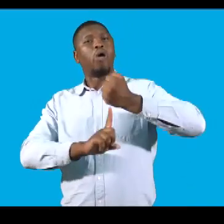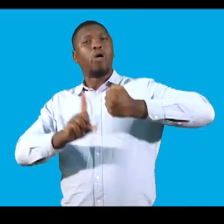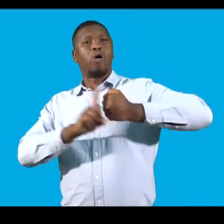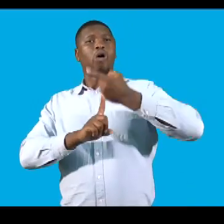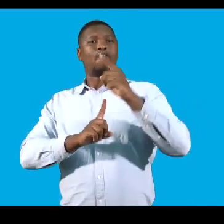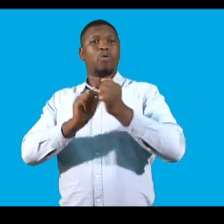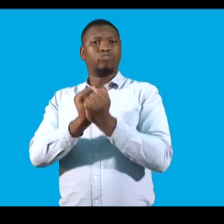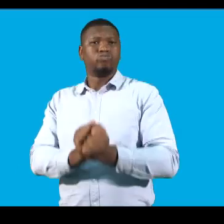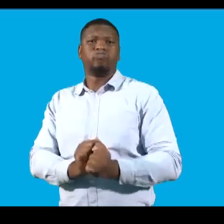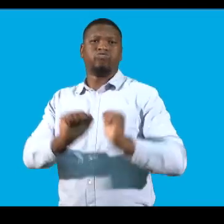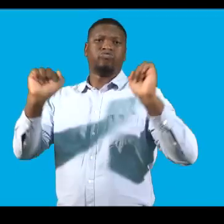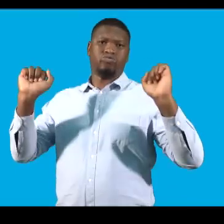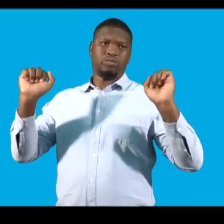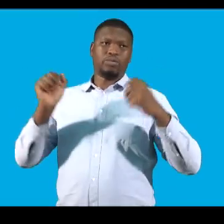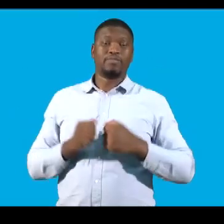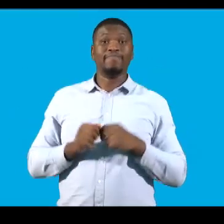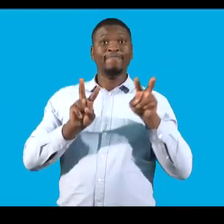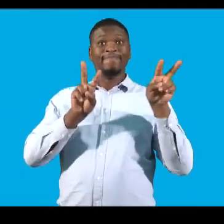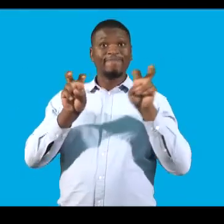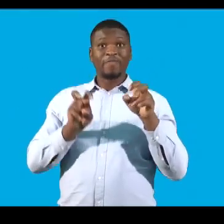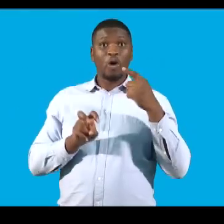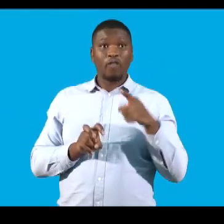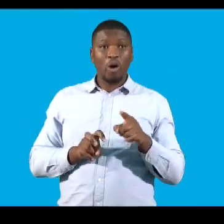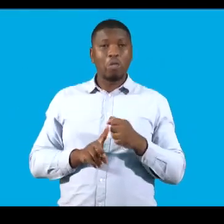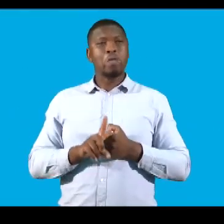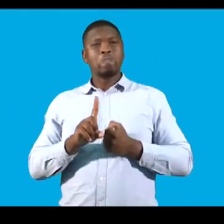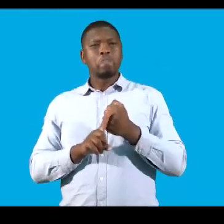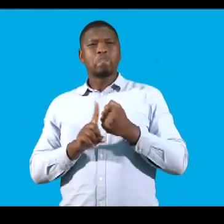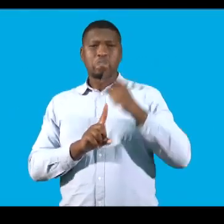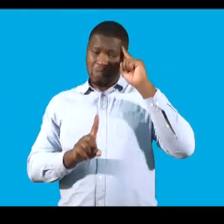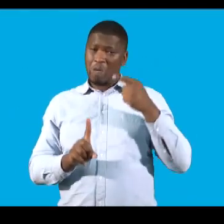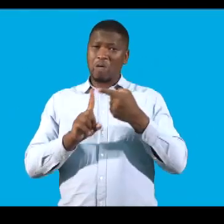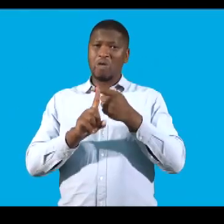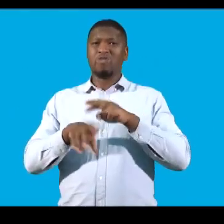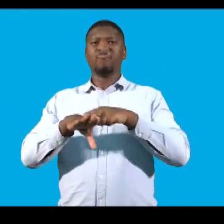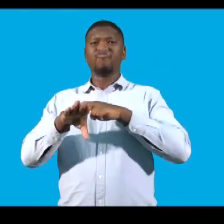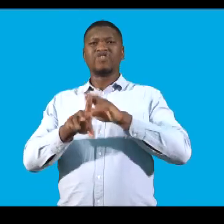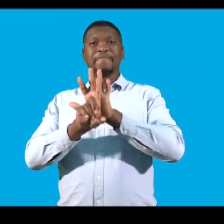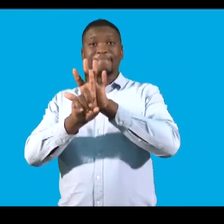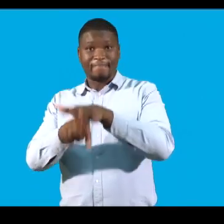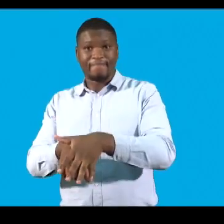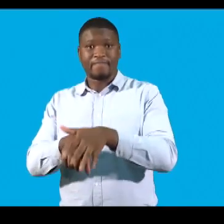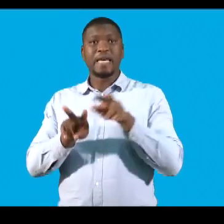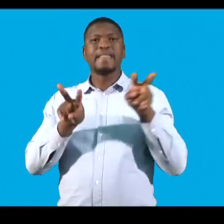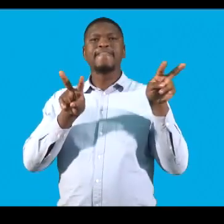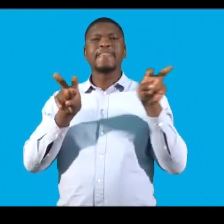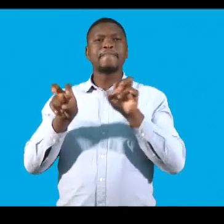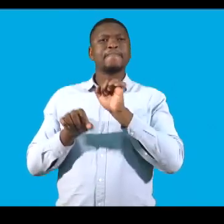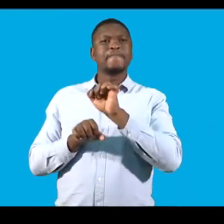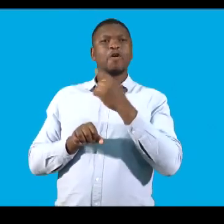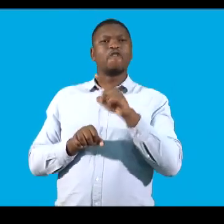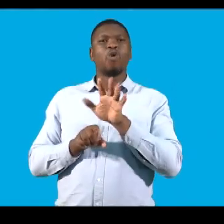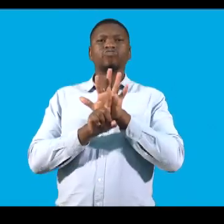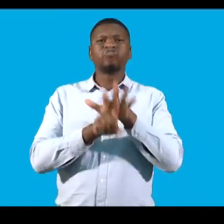The message is about the plight of the oppressed. This is also an apartheid poem. The theme is one